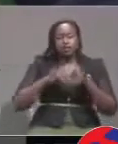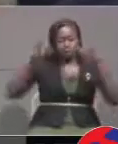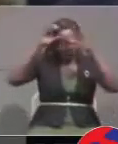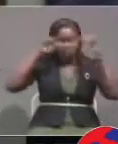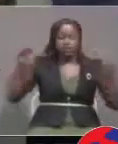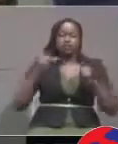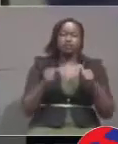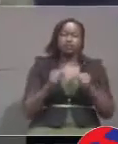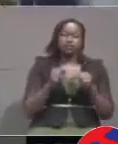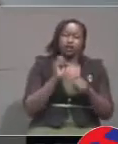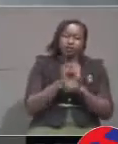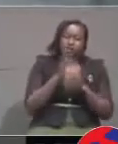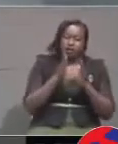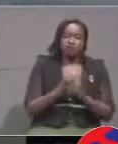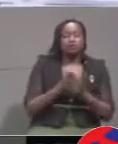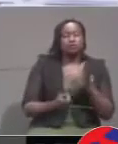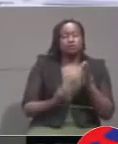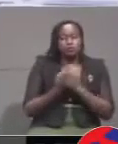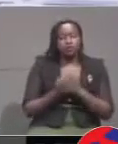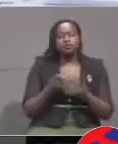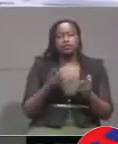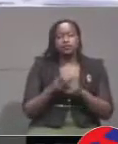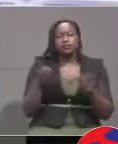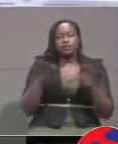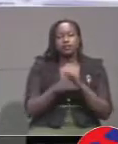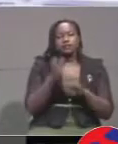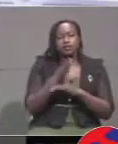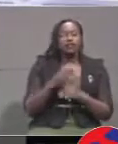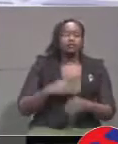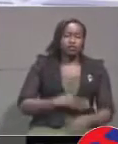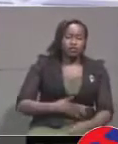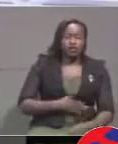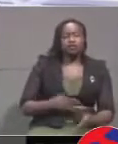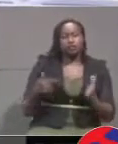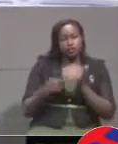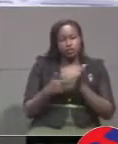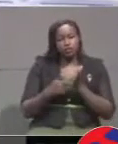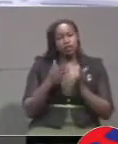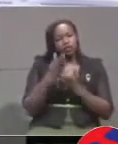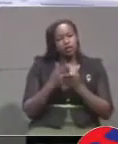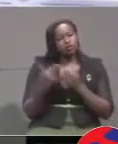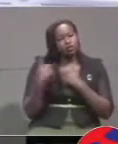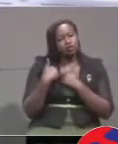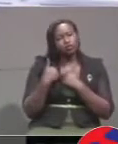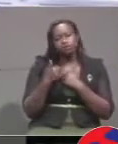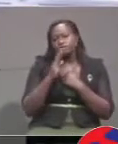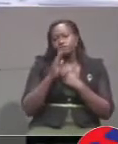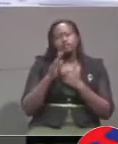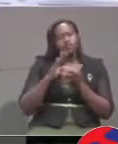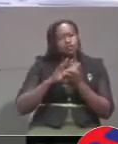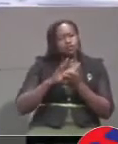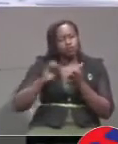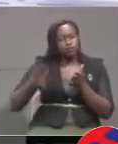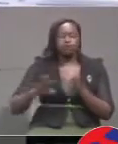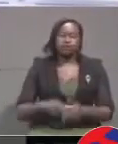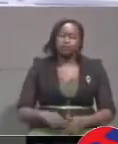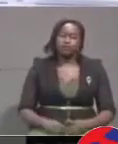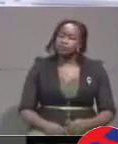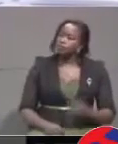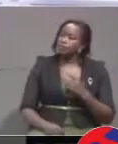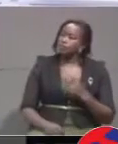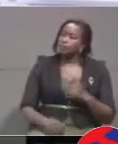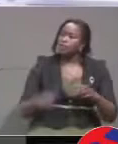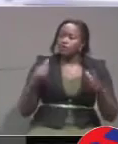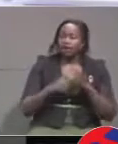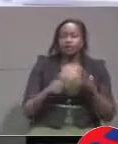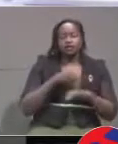because in uniform. Boba to be able to be able. Public. Sina bali when you go, what's it been a baby baby called public? No,